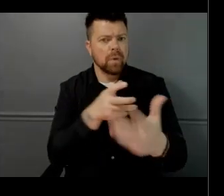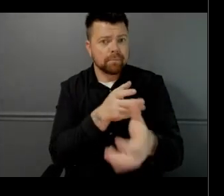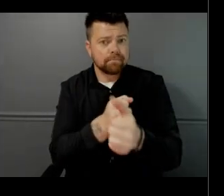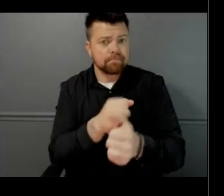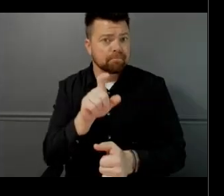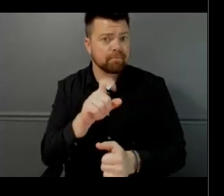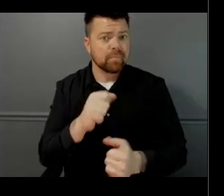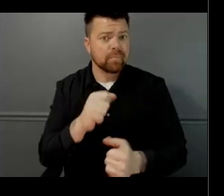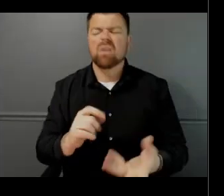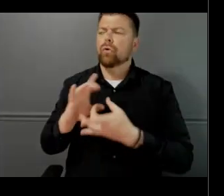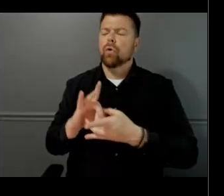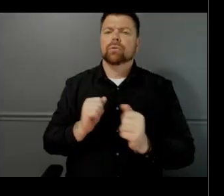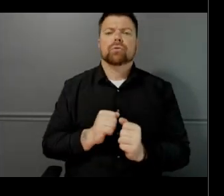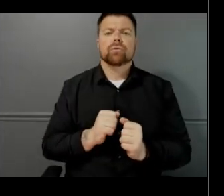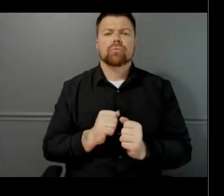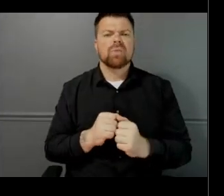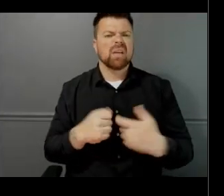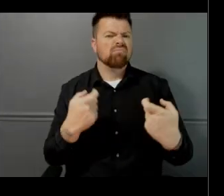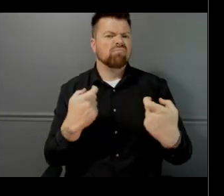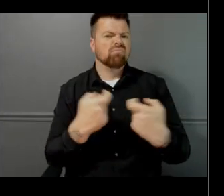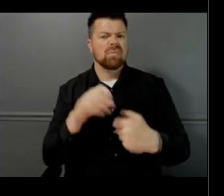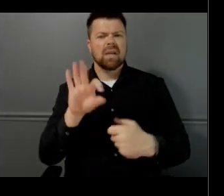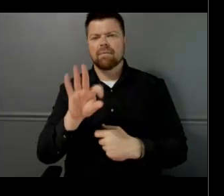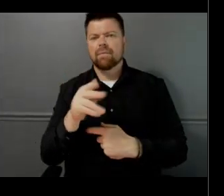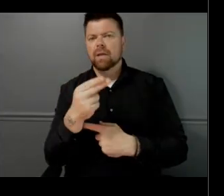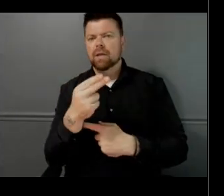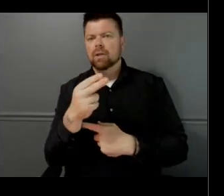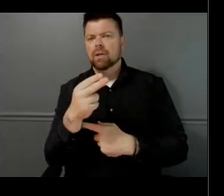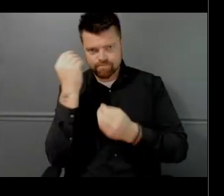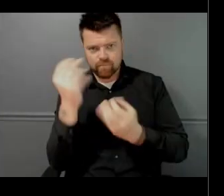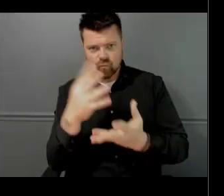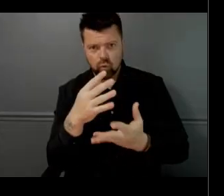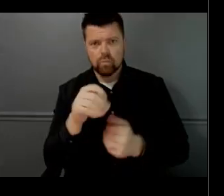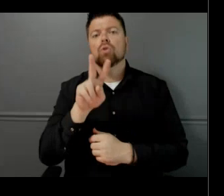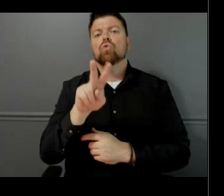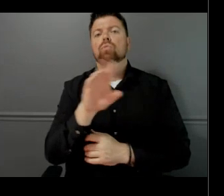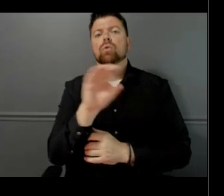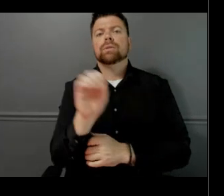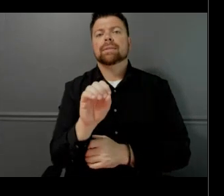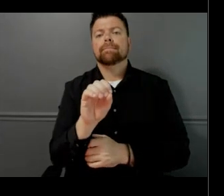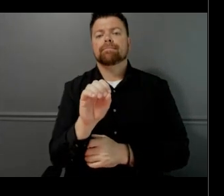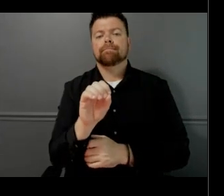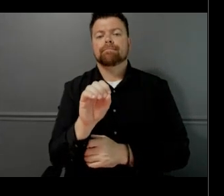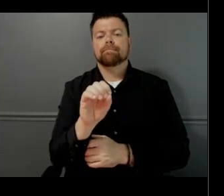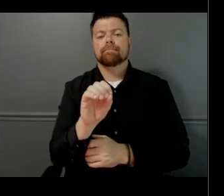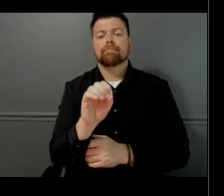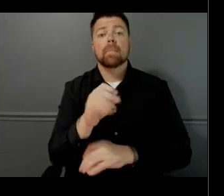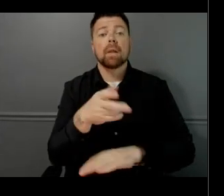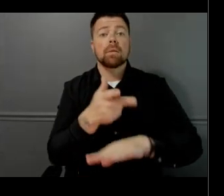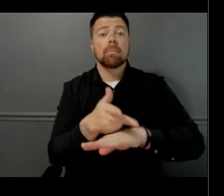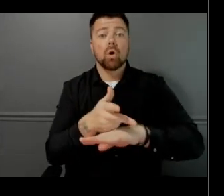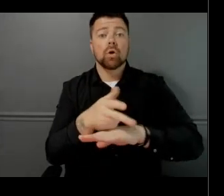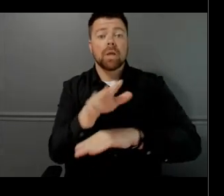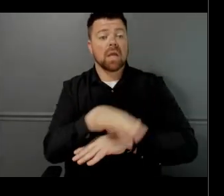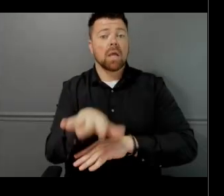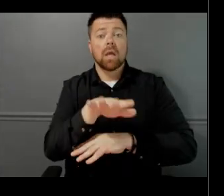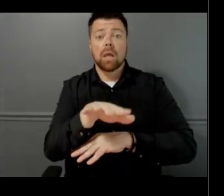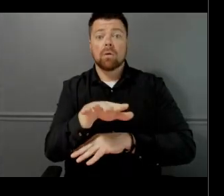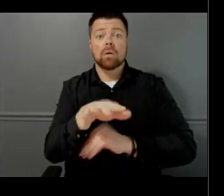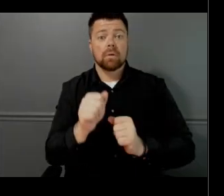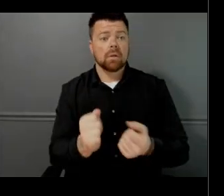Regarding this, the Fair Housing Act stipulates that 2% of the parking spaces serving covered